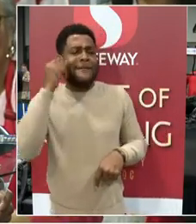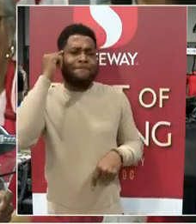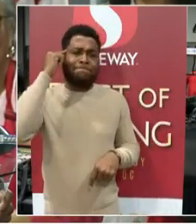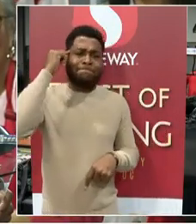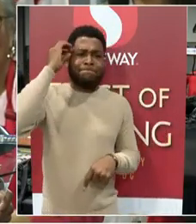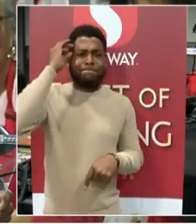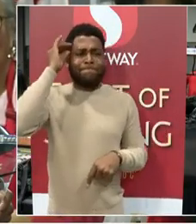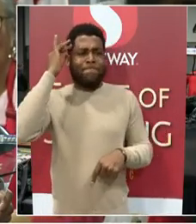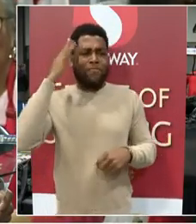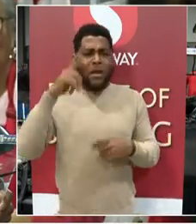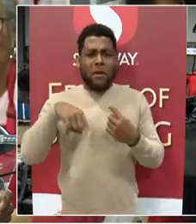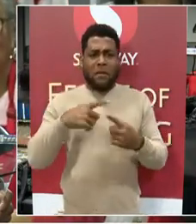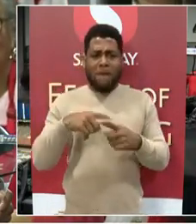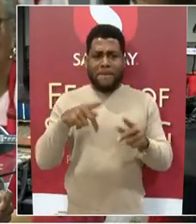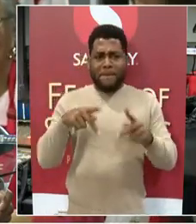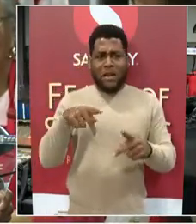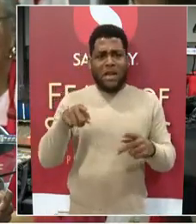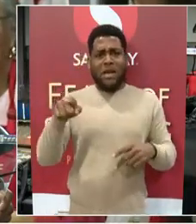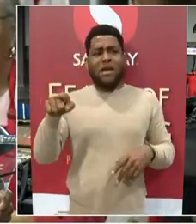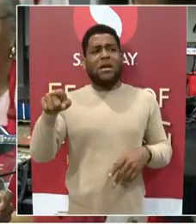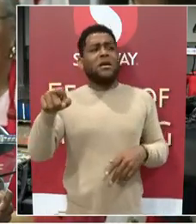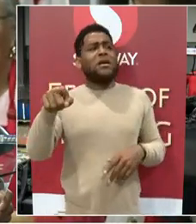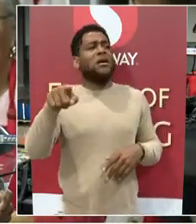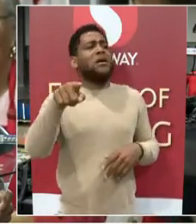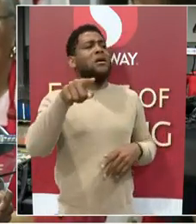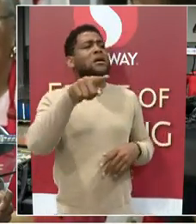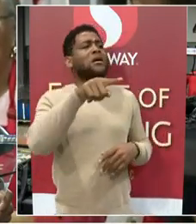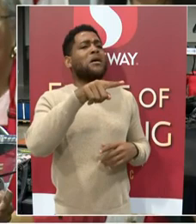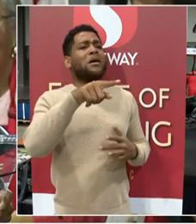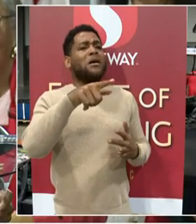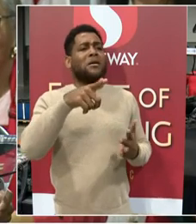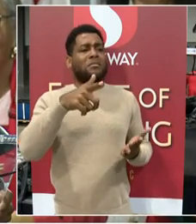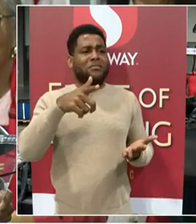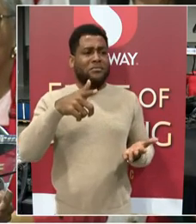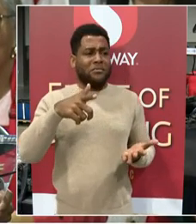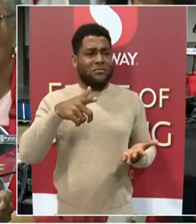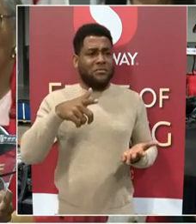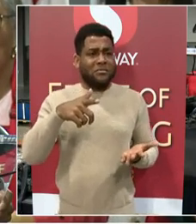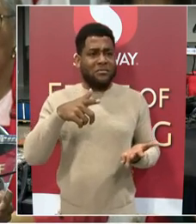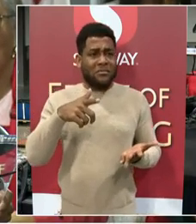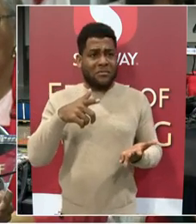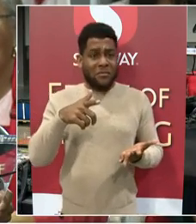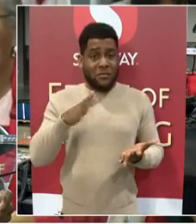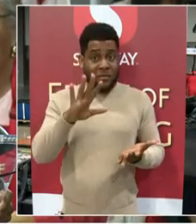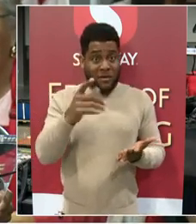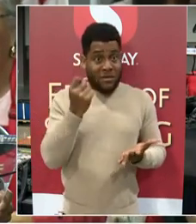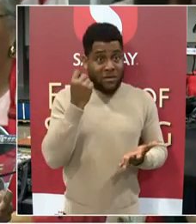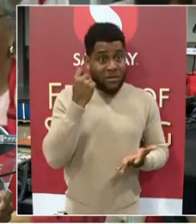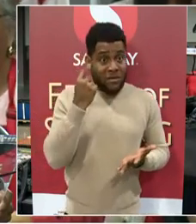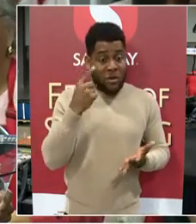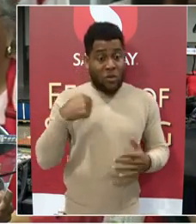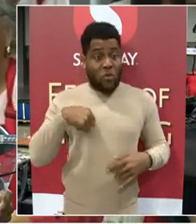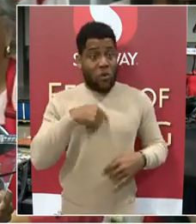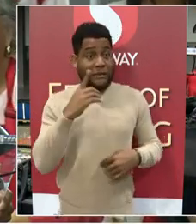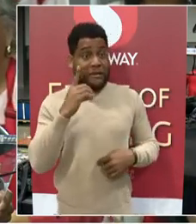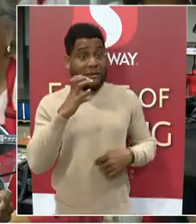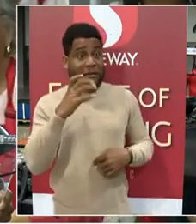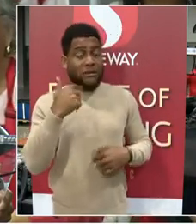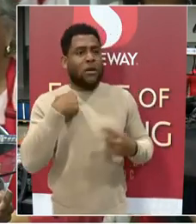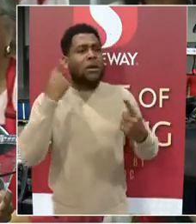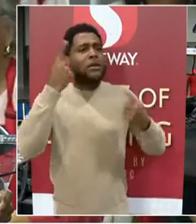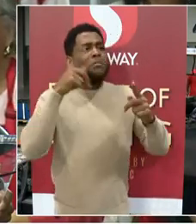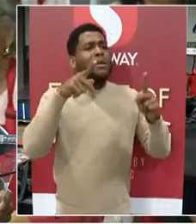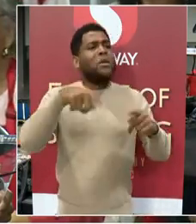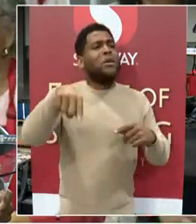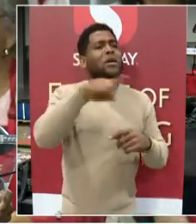despite our best efforts, despite the efforts of all the officials across the District of Columbia trying, all the volunteers trying